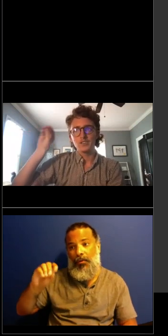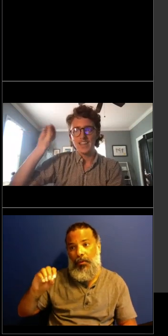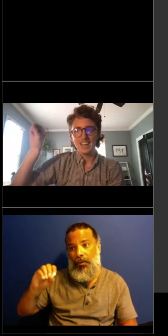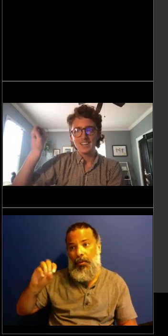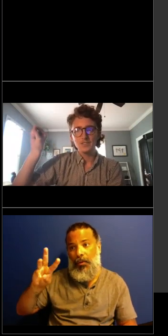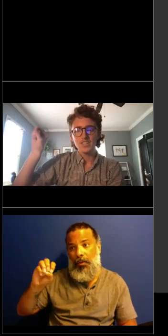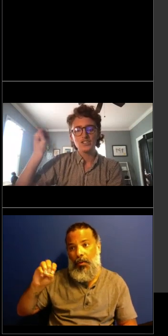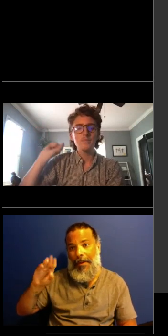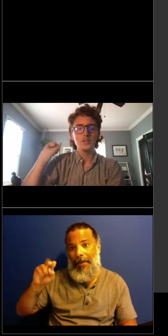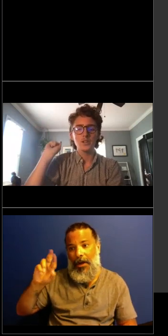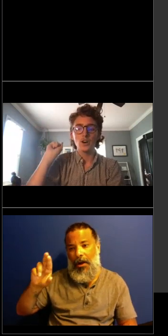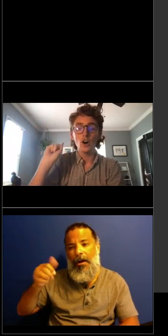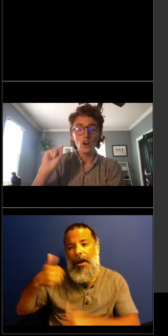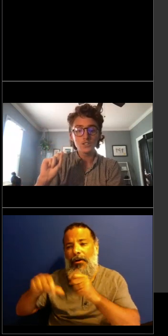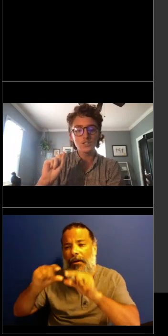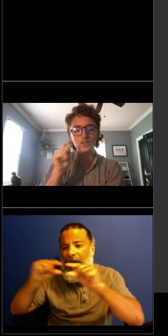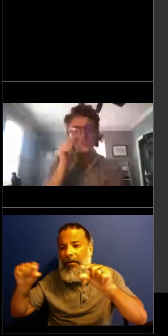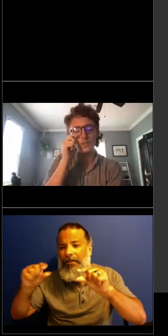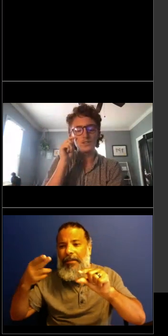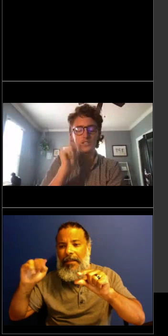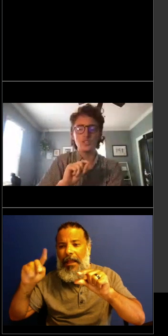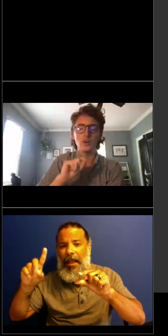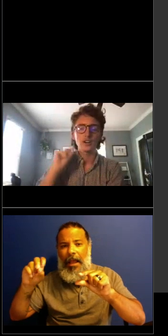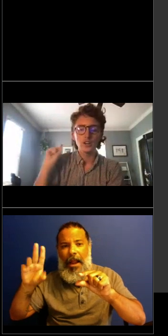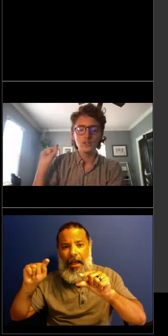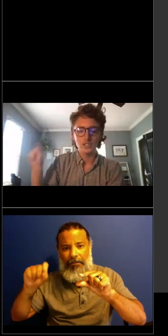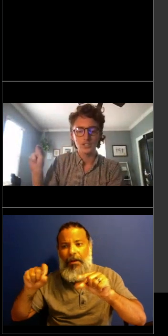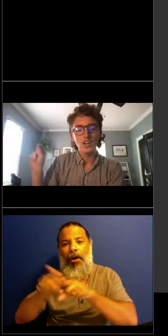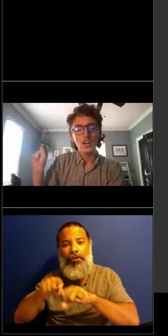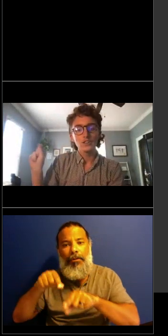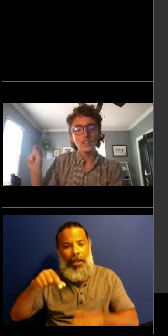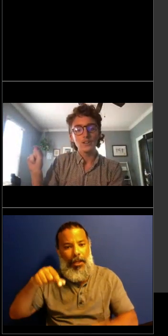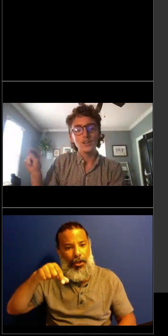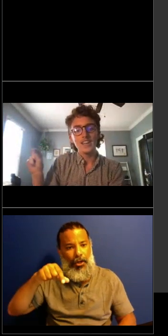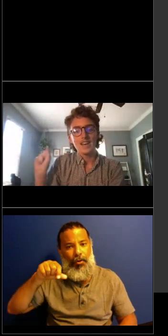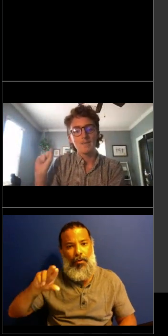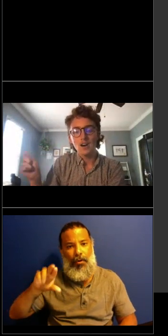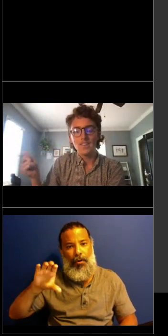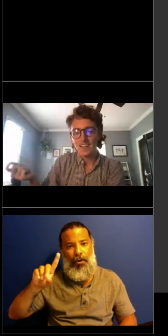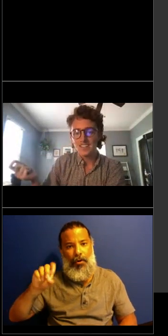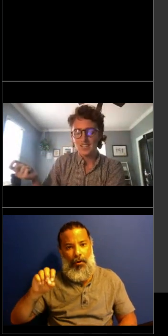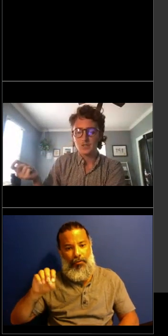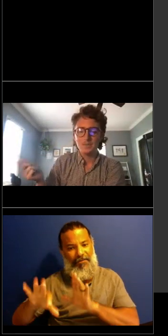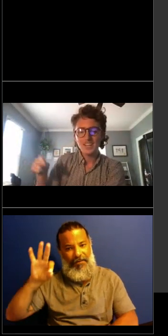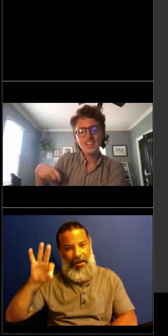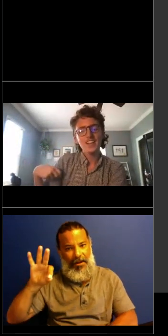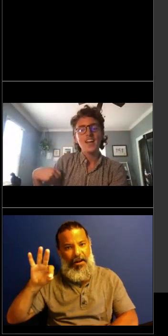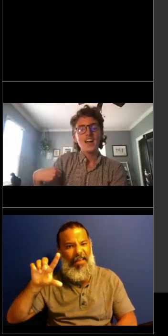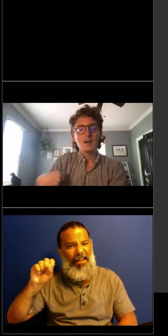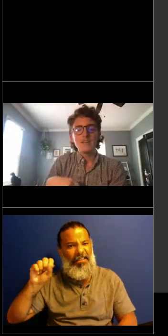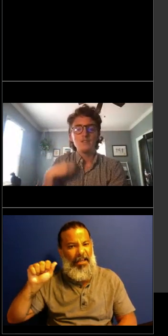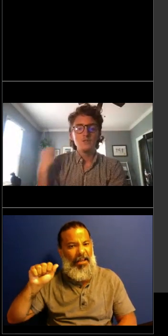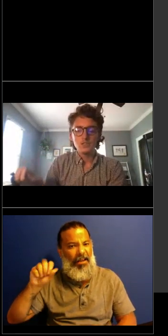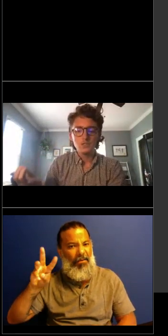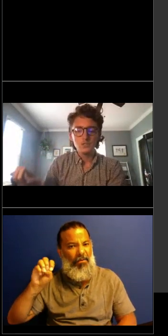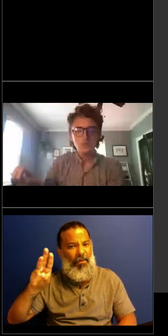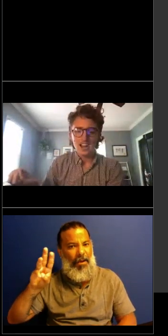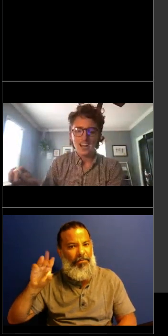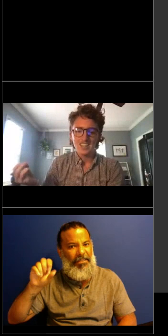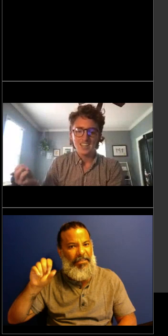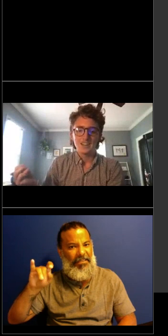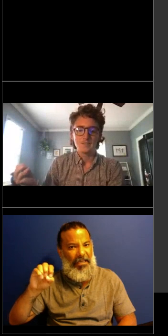GoToWebinar under the handouts section, but you can also use this QR code to locate them on the LSA's website. If you